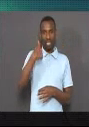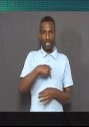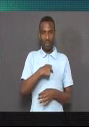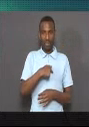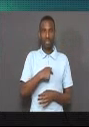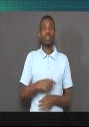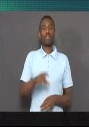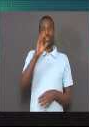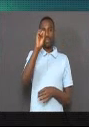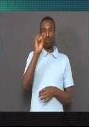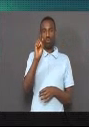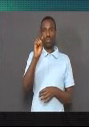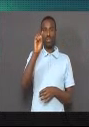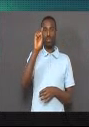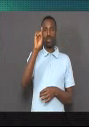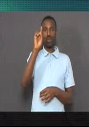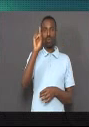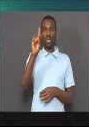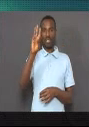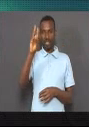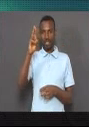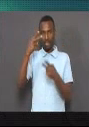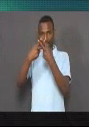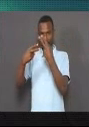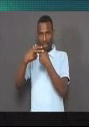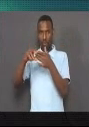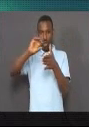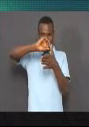Therefore, by substitution, we get